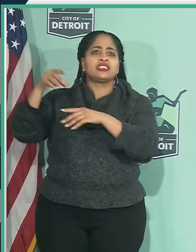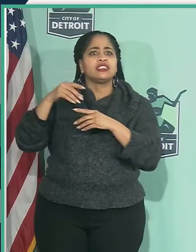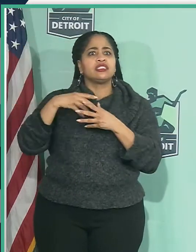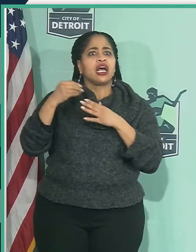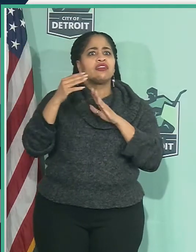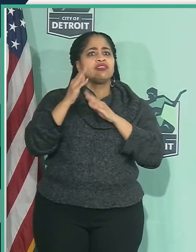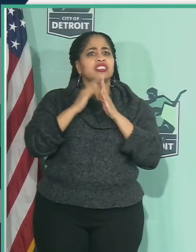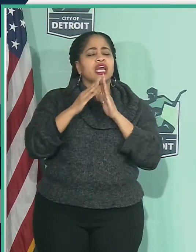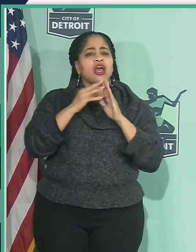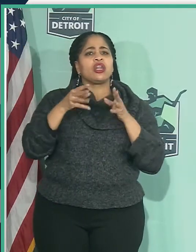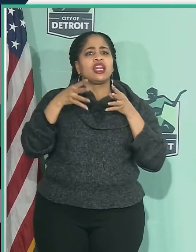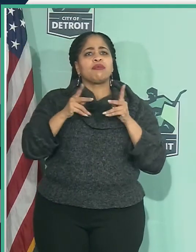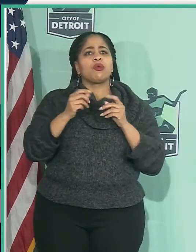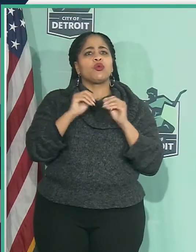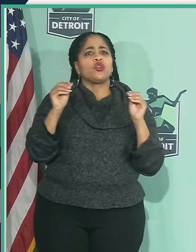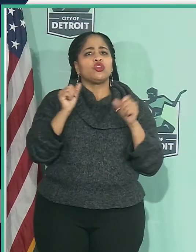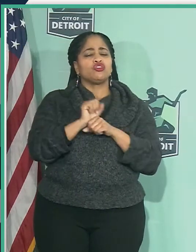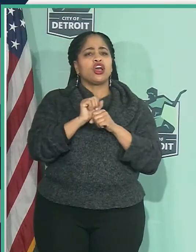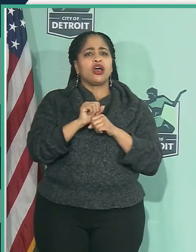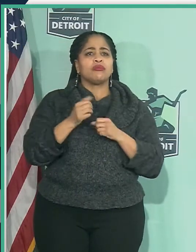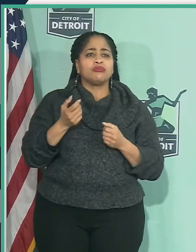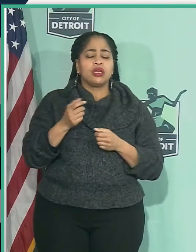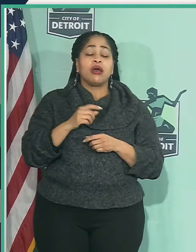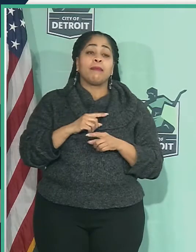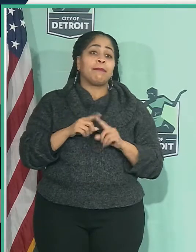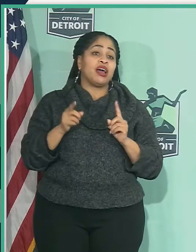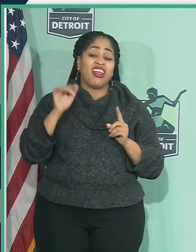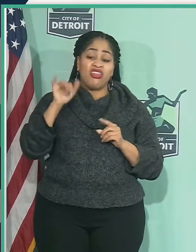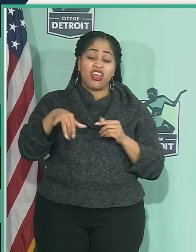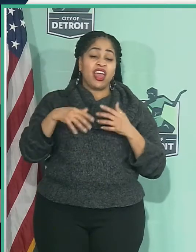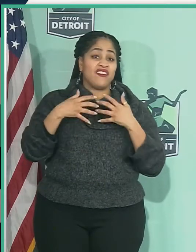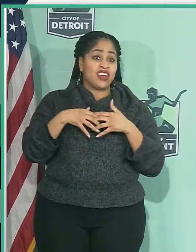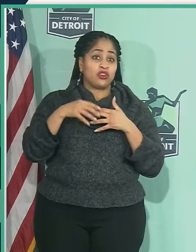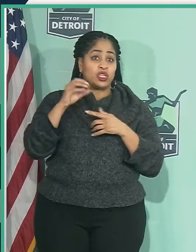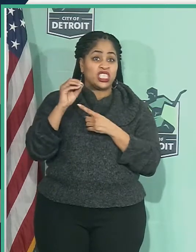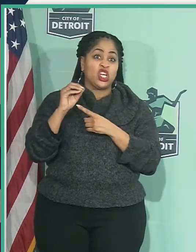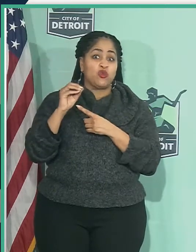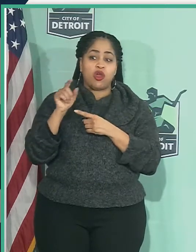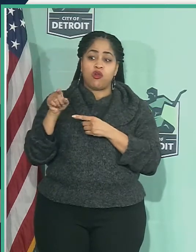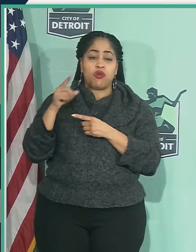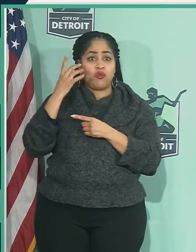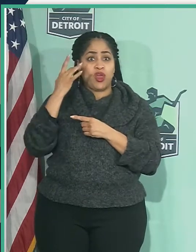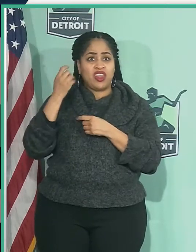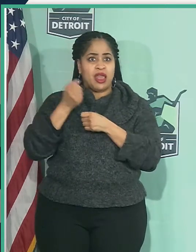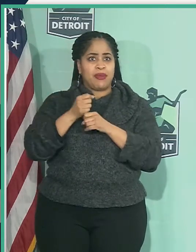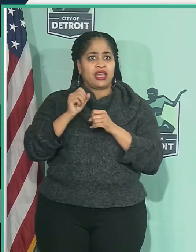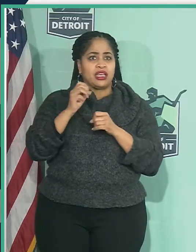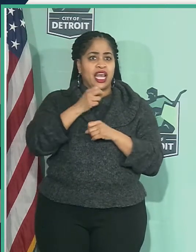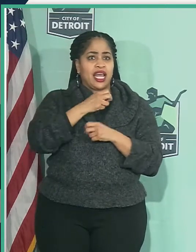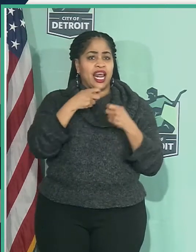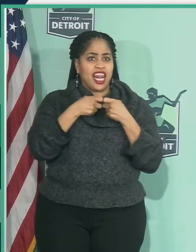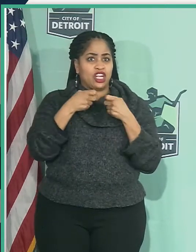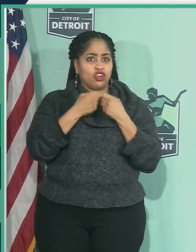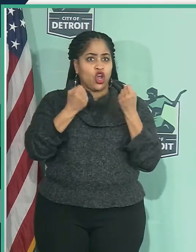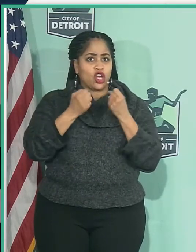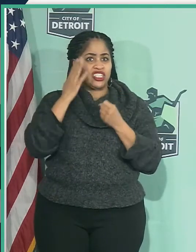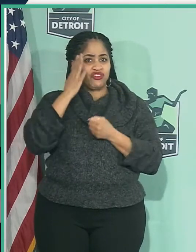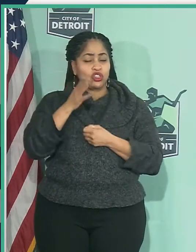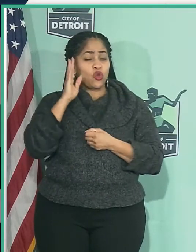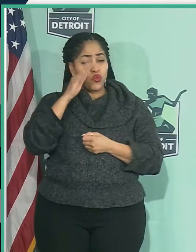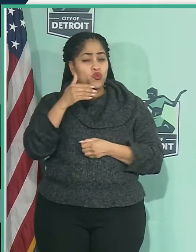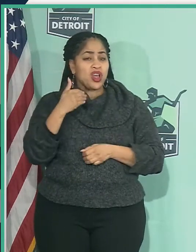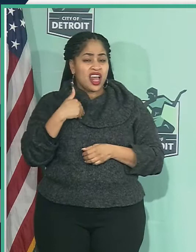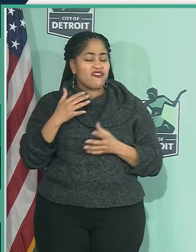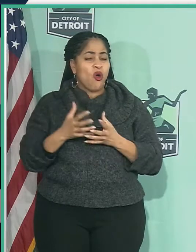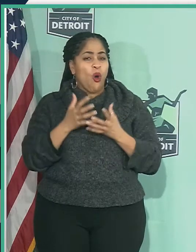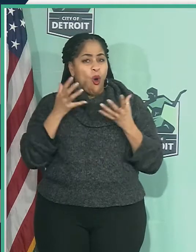social policy. But that Factory Zero, because they're making the electric cars of the future, there are going to be a